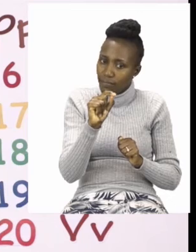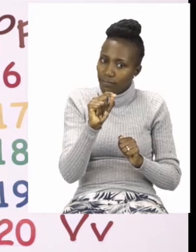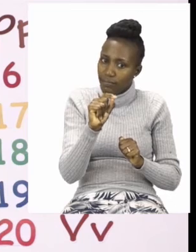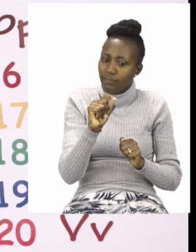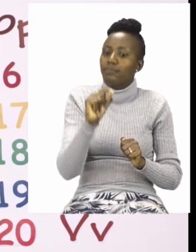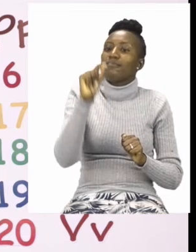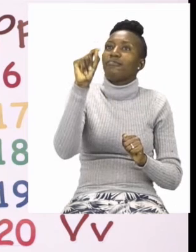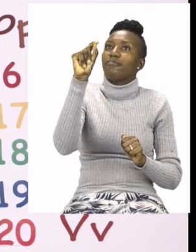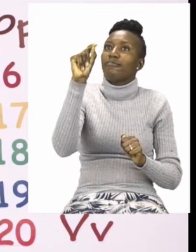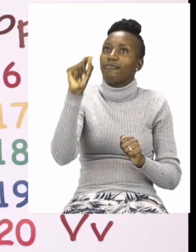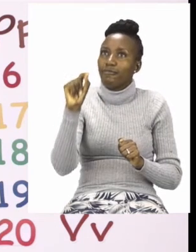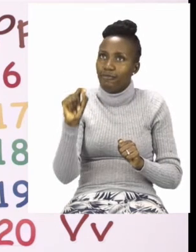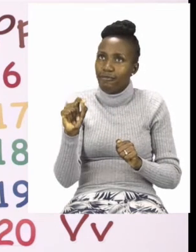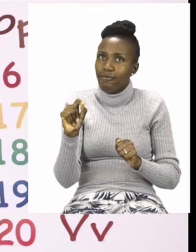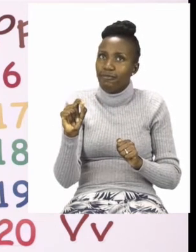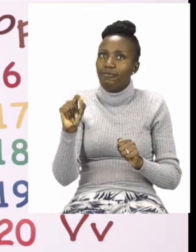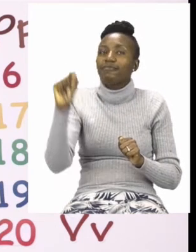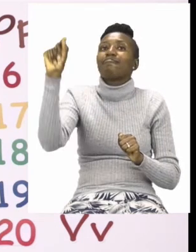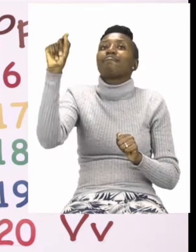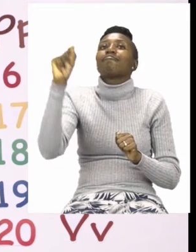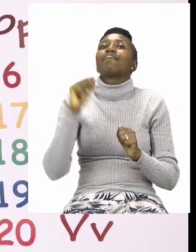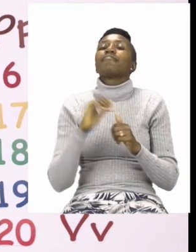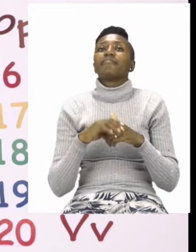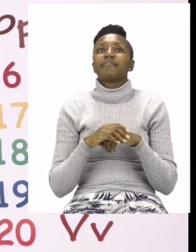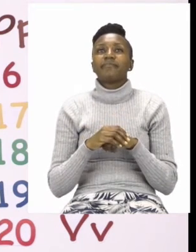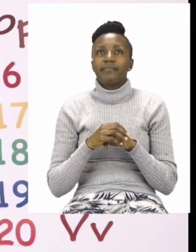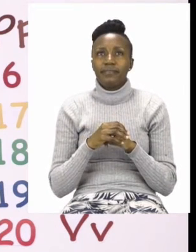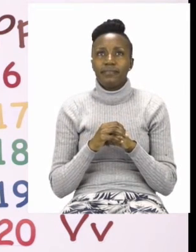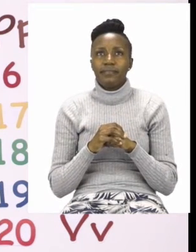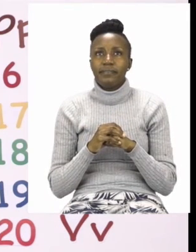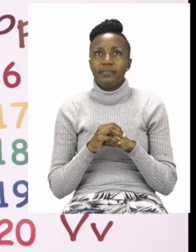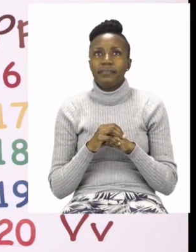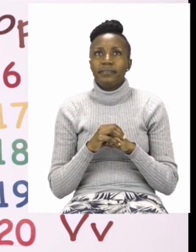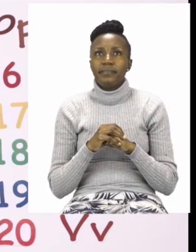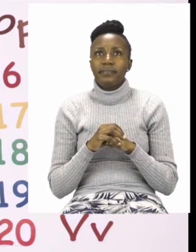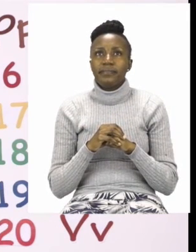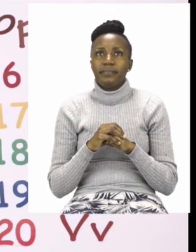let's take our pencil and our color. We go